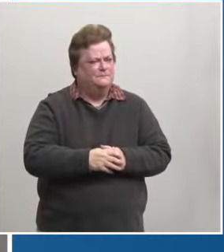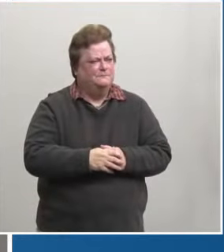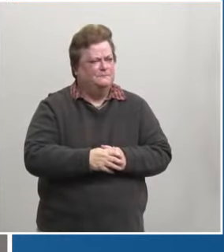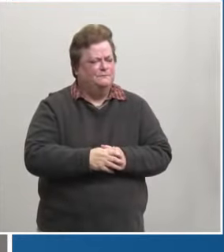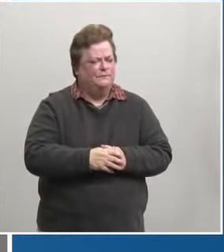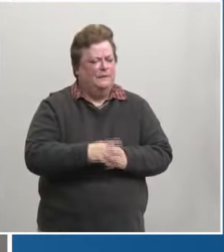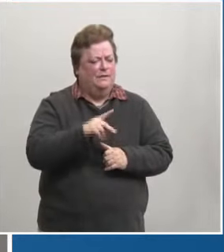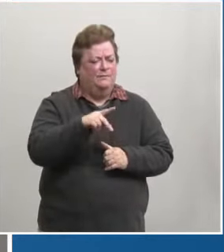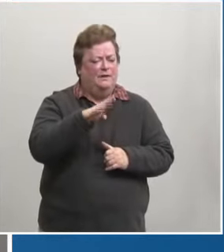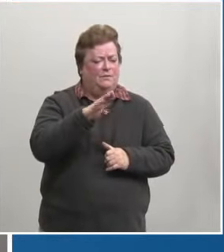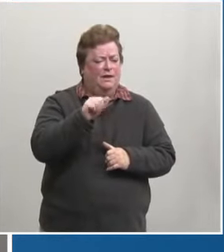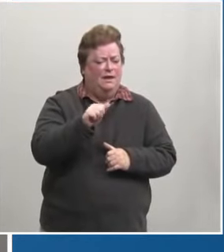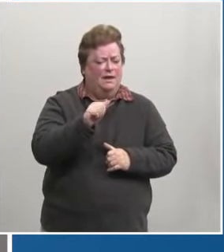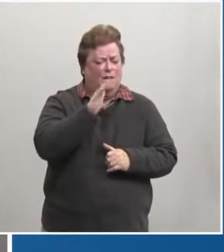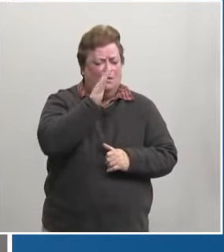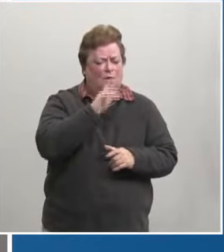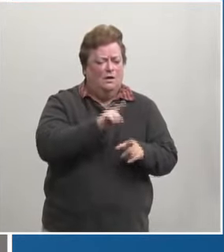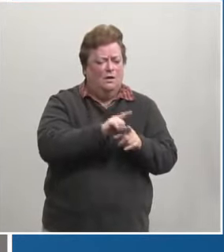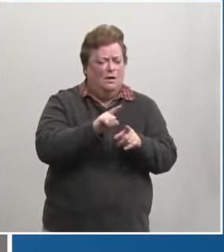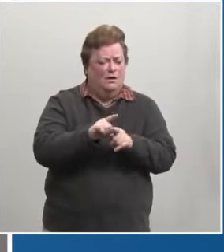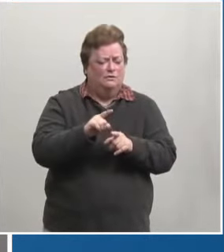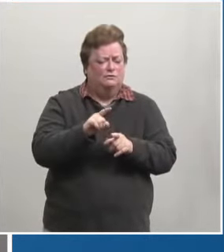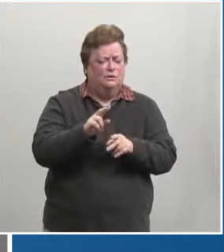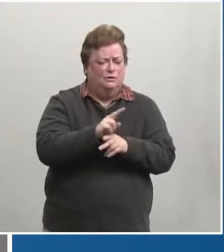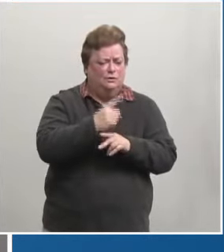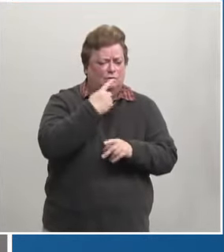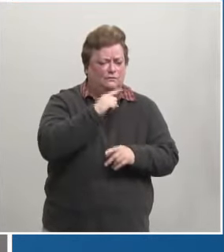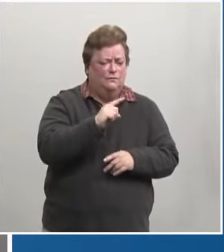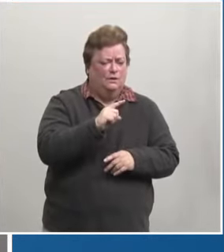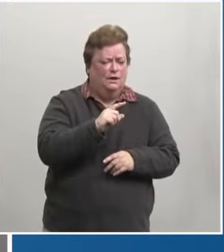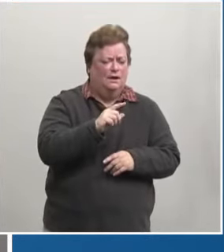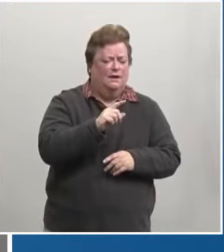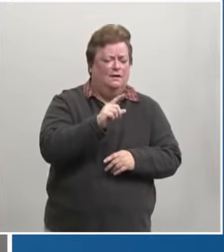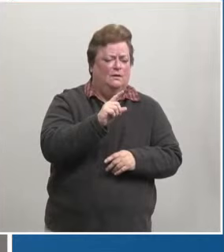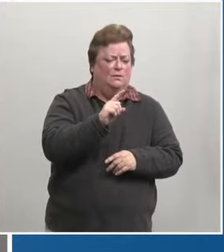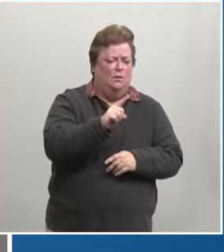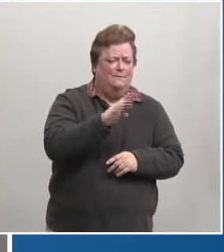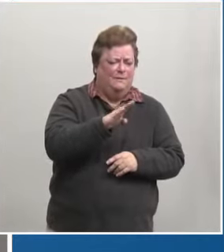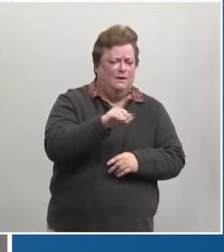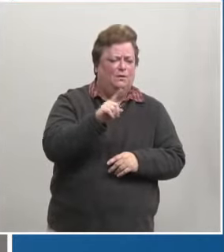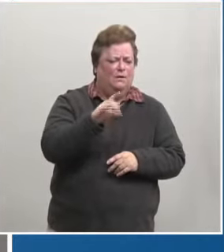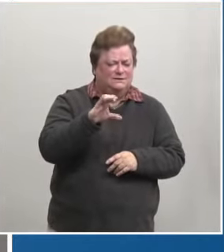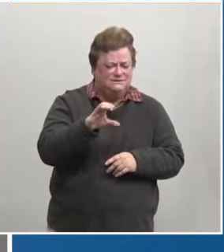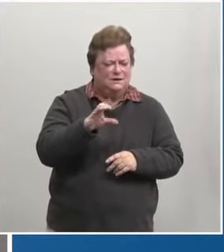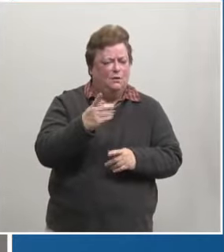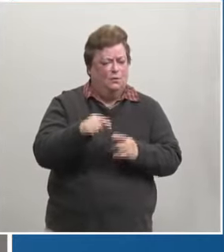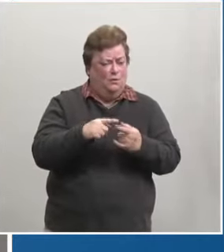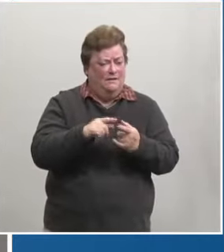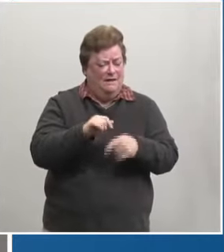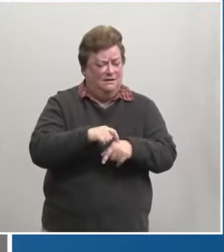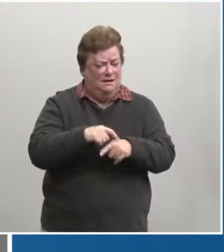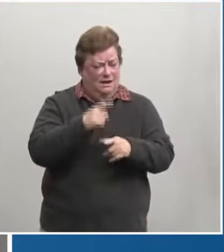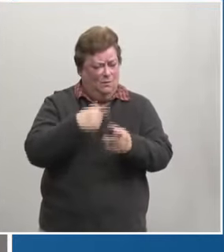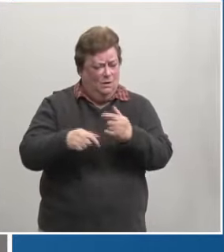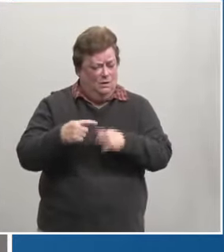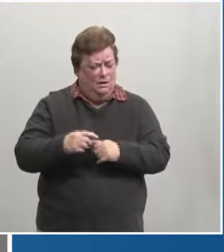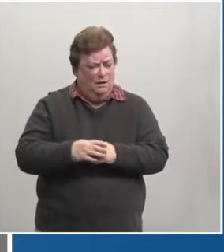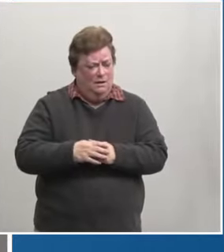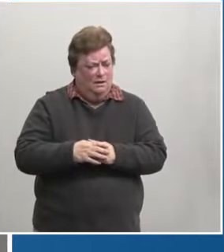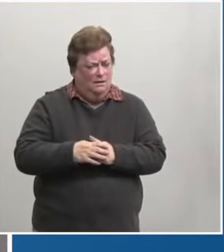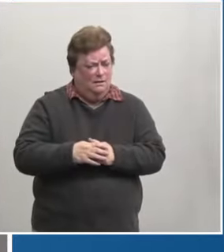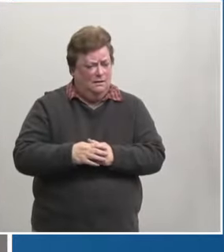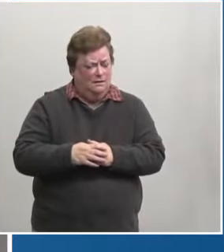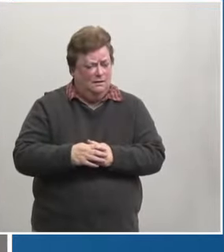Pinnacle Bank Arena will also be used for phases 1B and 1C when that time comes. Is that what we're understanding?